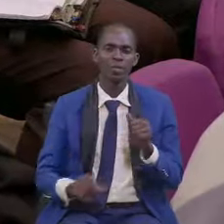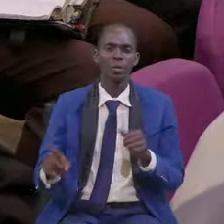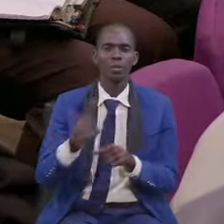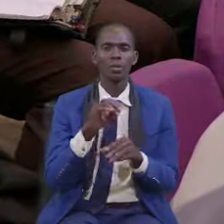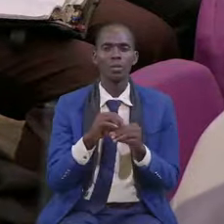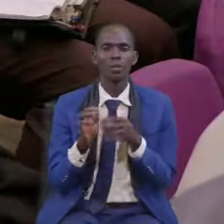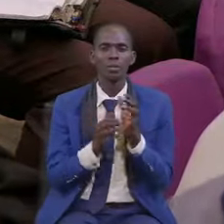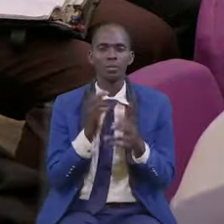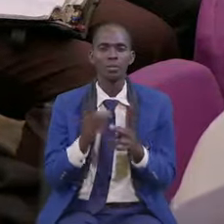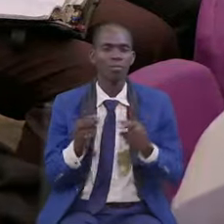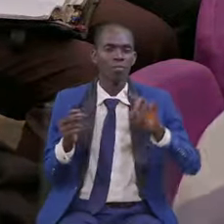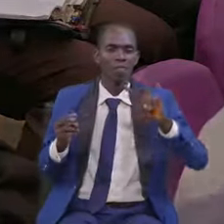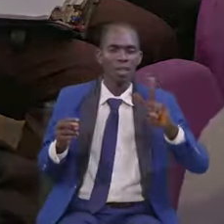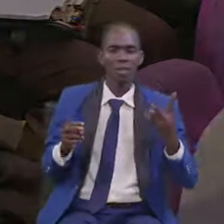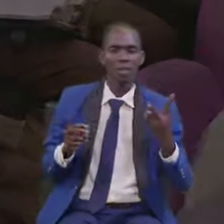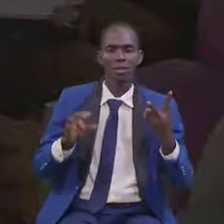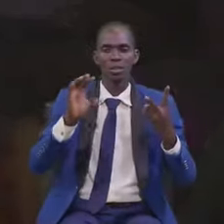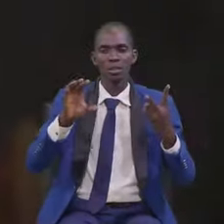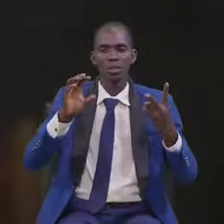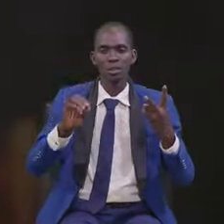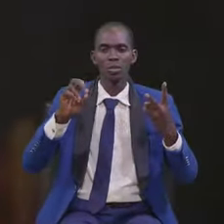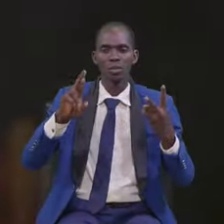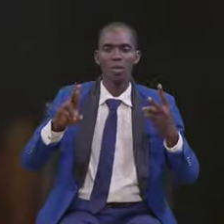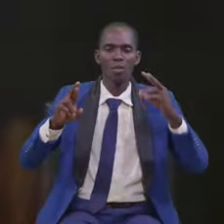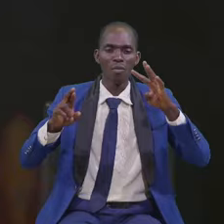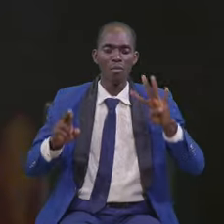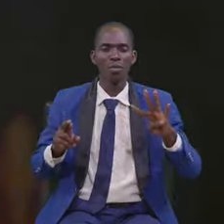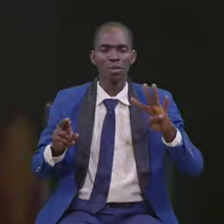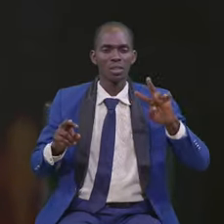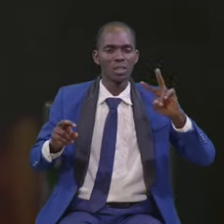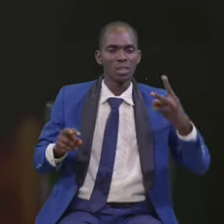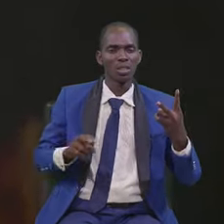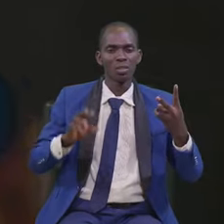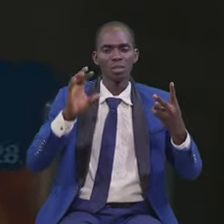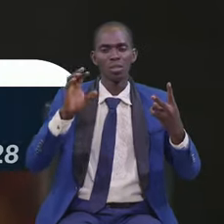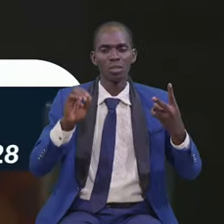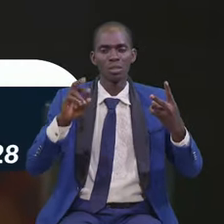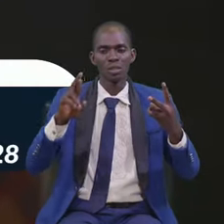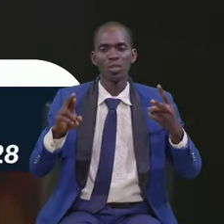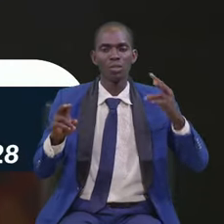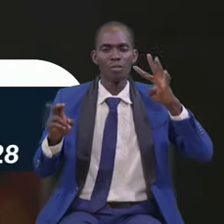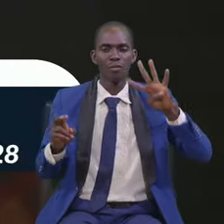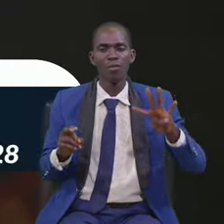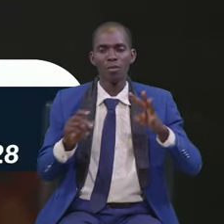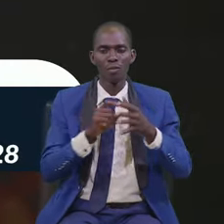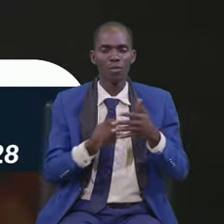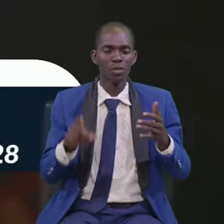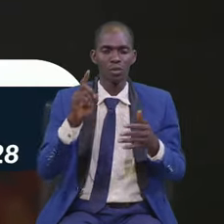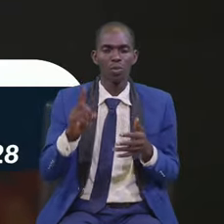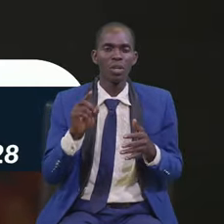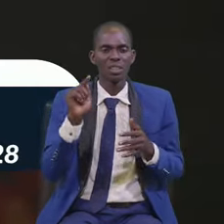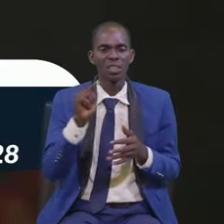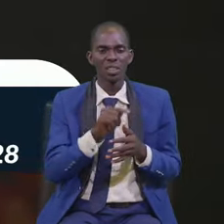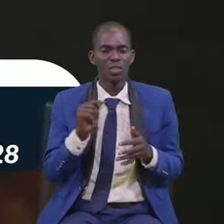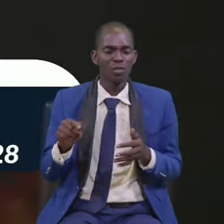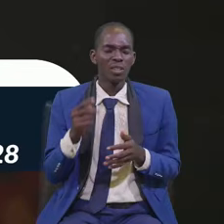2 Corinthians chapter 4, 2 Corinthians chapter 4, we're looking at verse 1. Therefore, seeing we